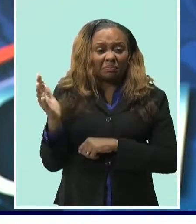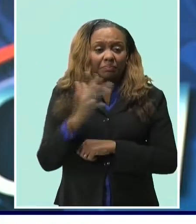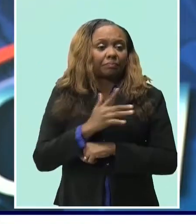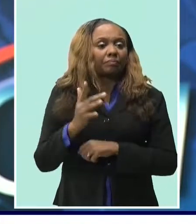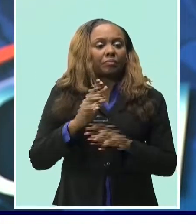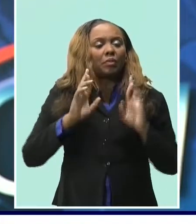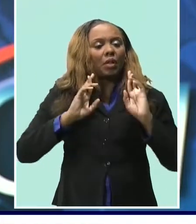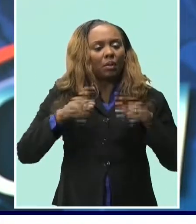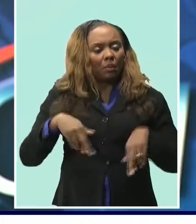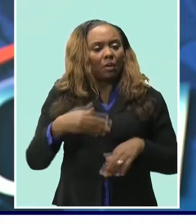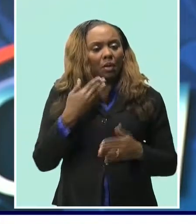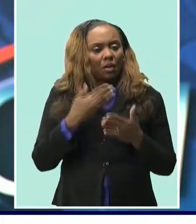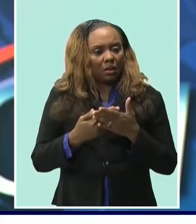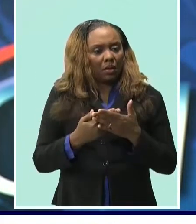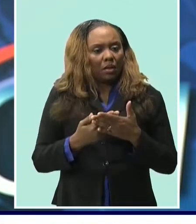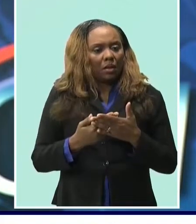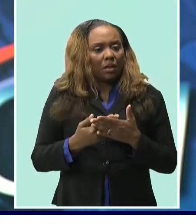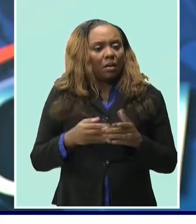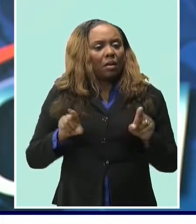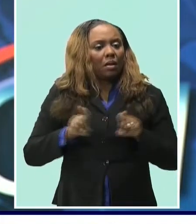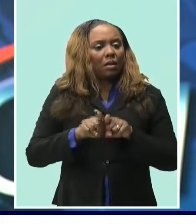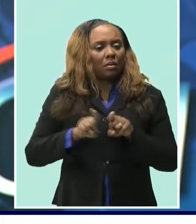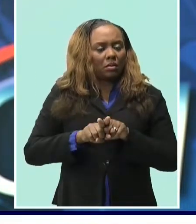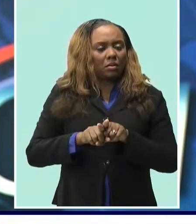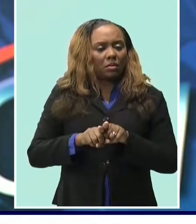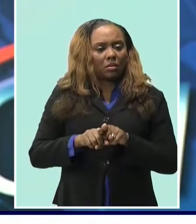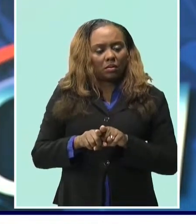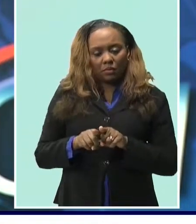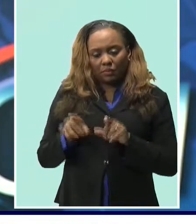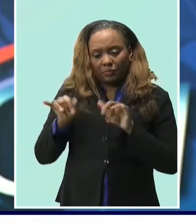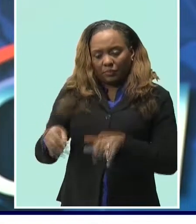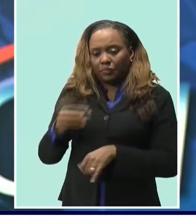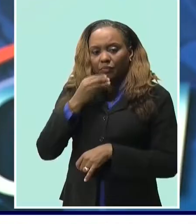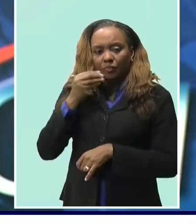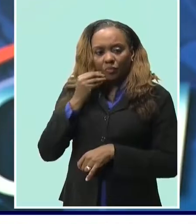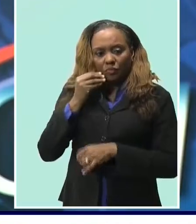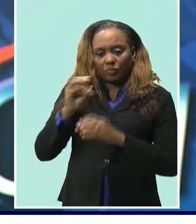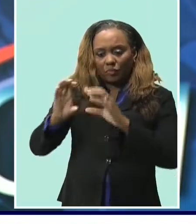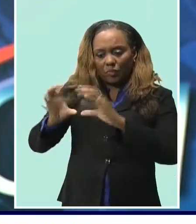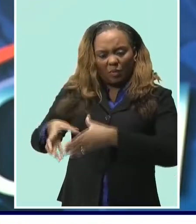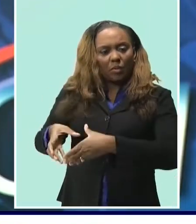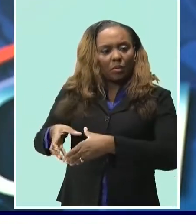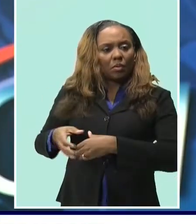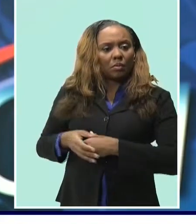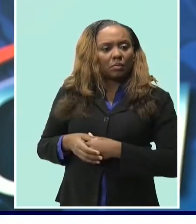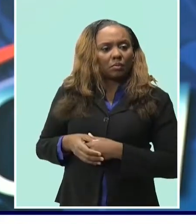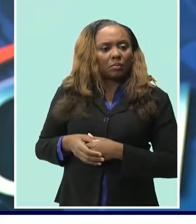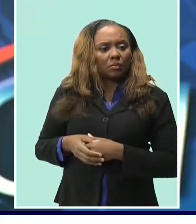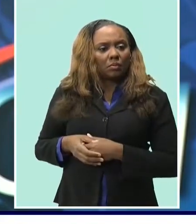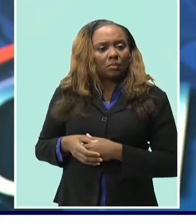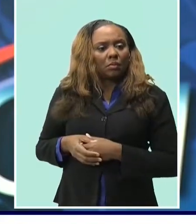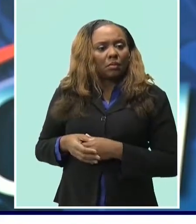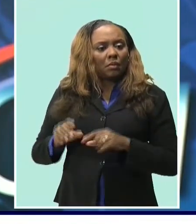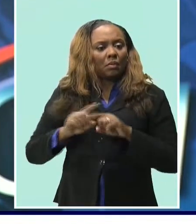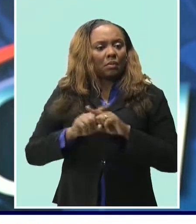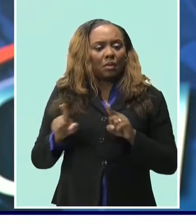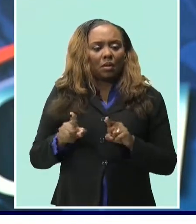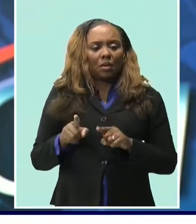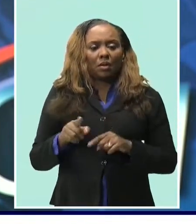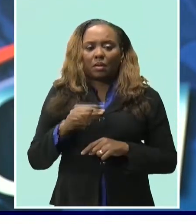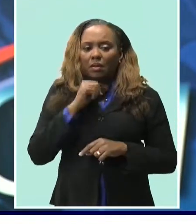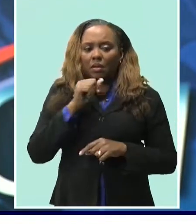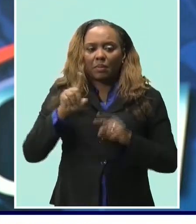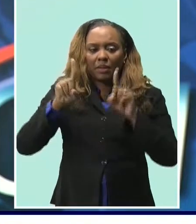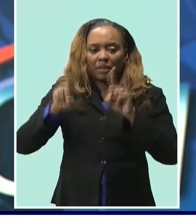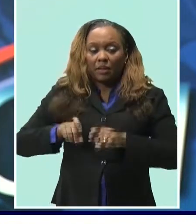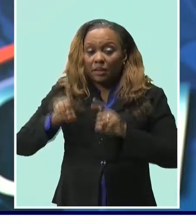to the call to come forward, and they've also heeded the message to self-quarantine. However, in keeping with the protocol, they're not being